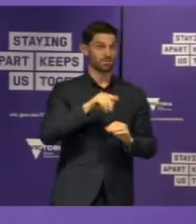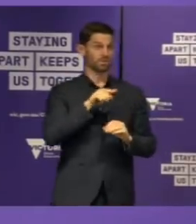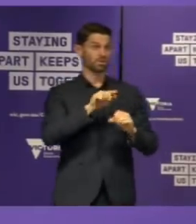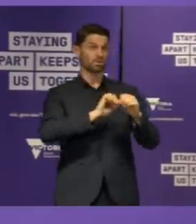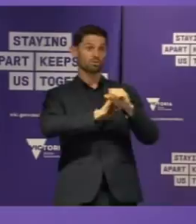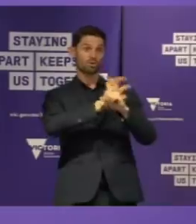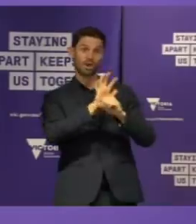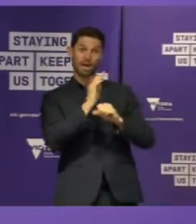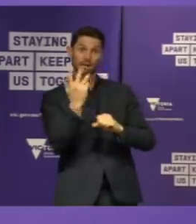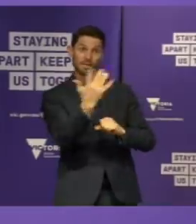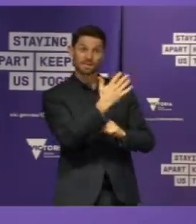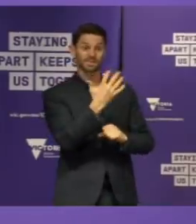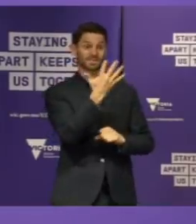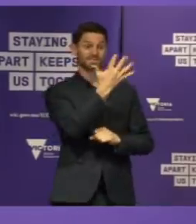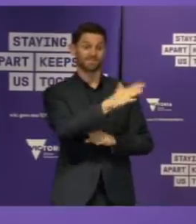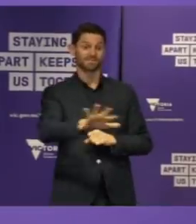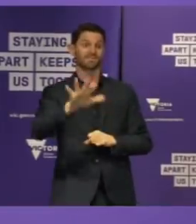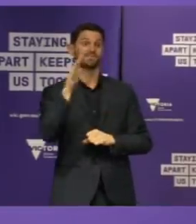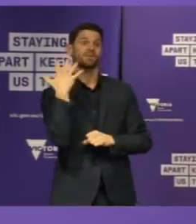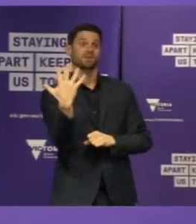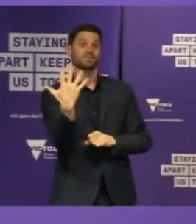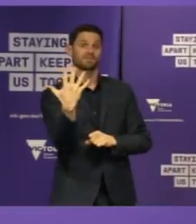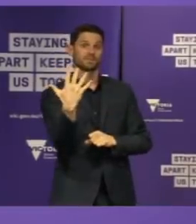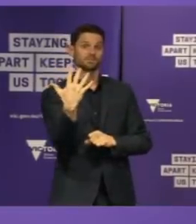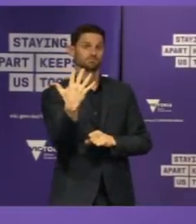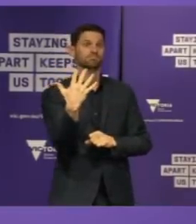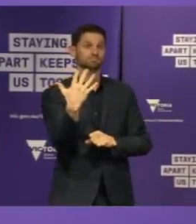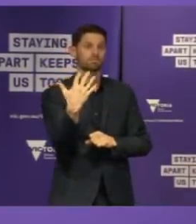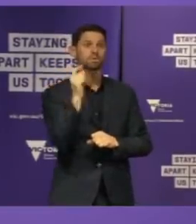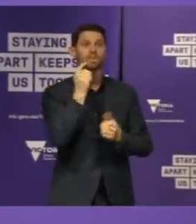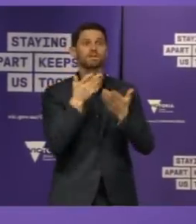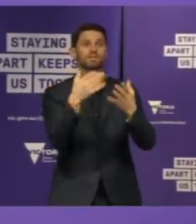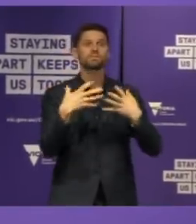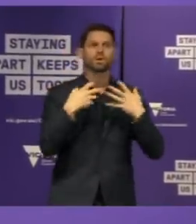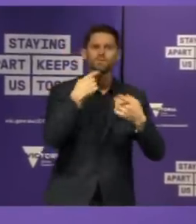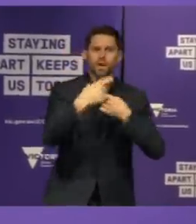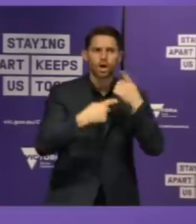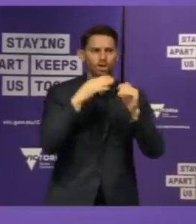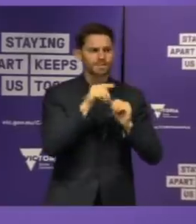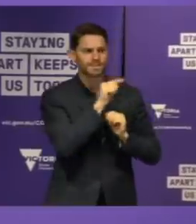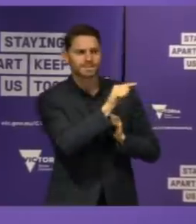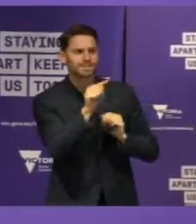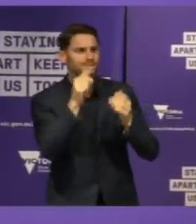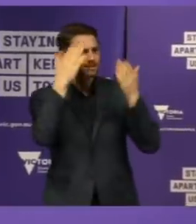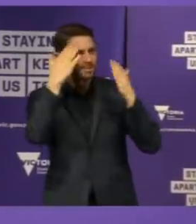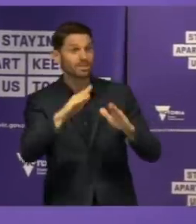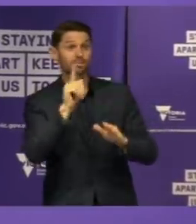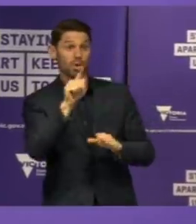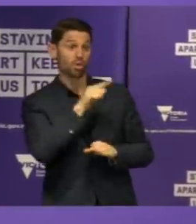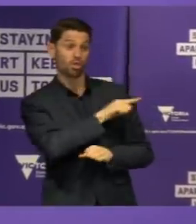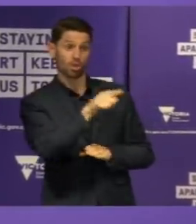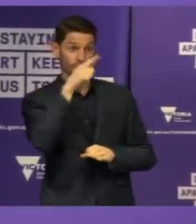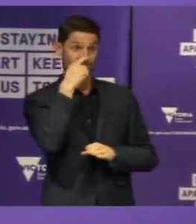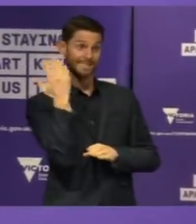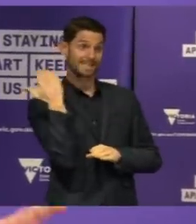to 55. We'll try and provide further information as we can, but each of those are connected to an aged care setting. 3 of